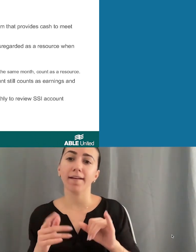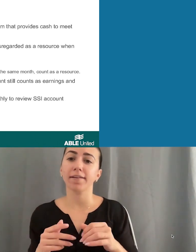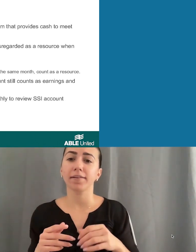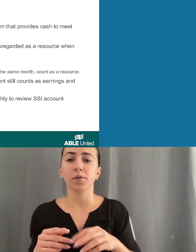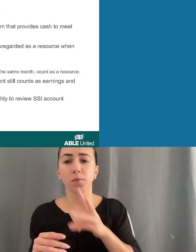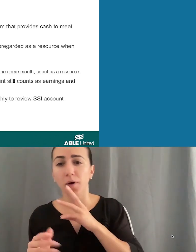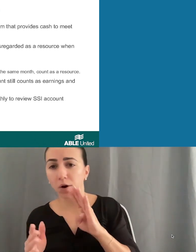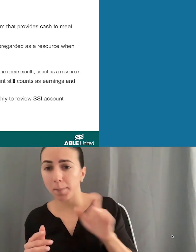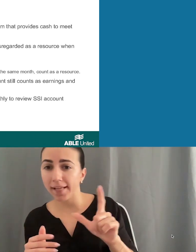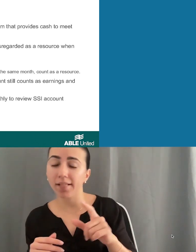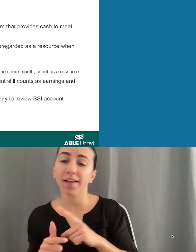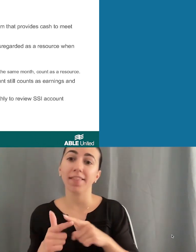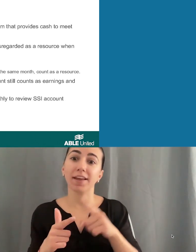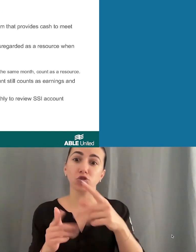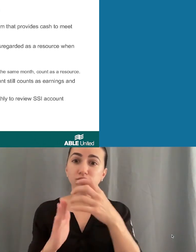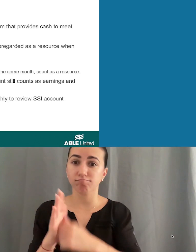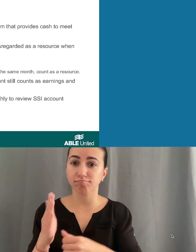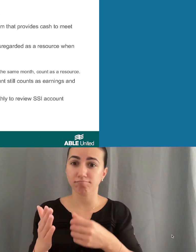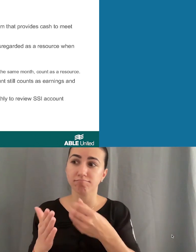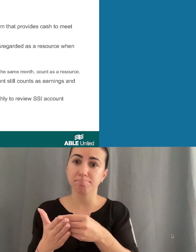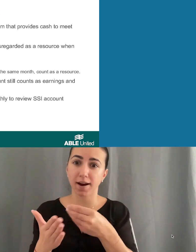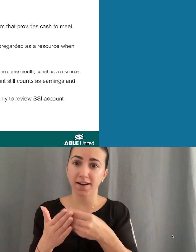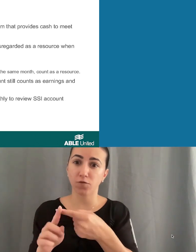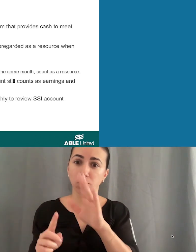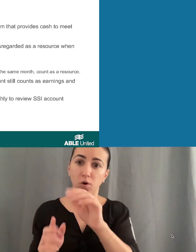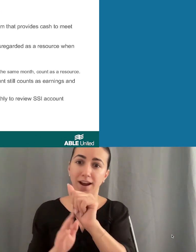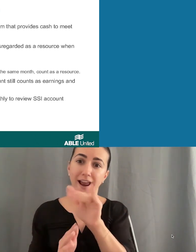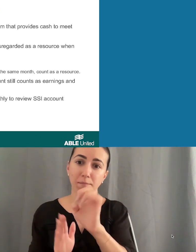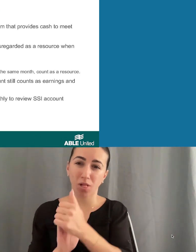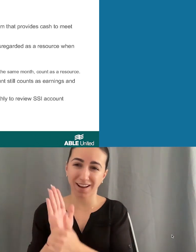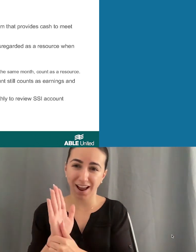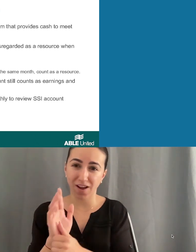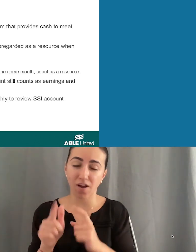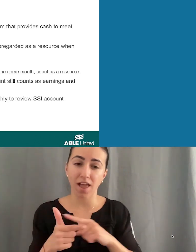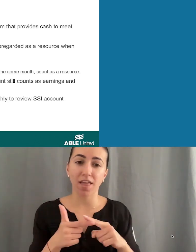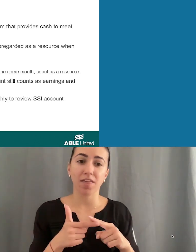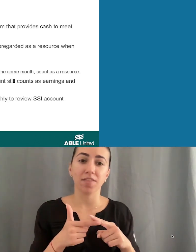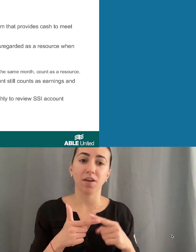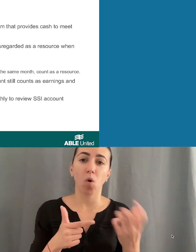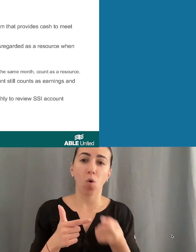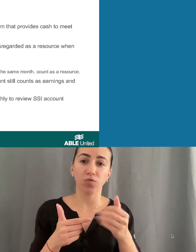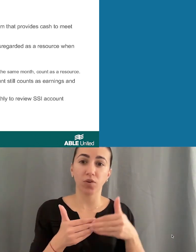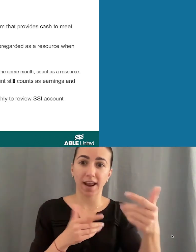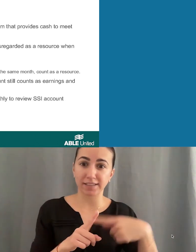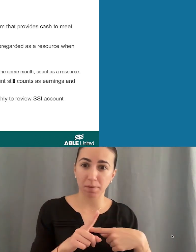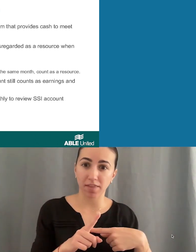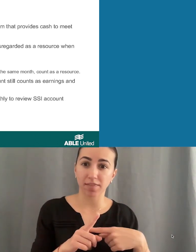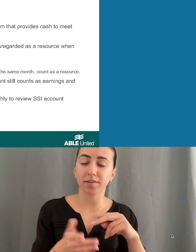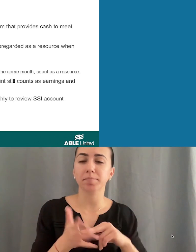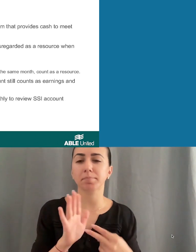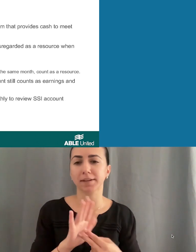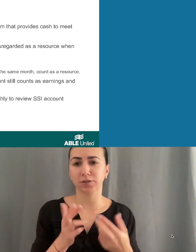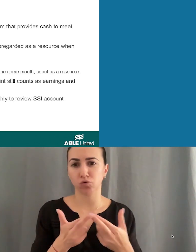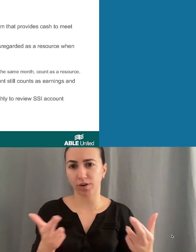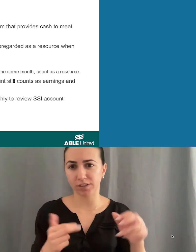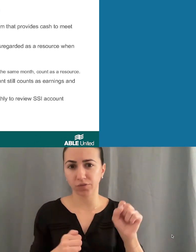and you took that money out at the end of the month out of your ABLE account and then withheld it towards the next month, that would count as a resource